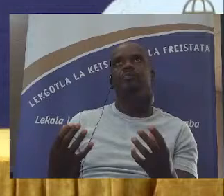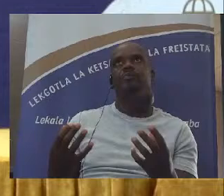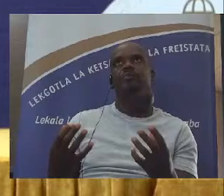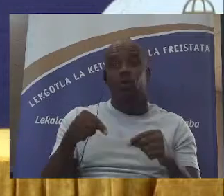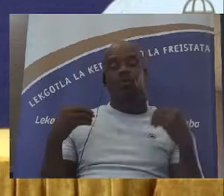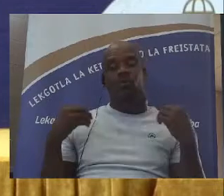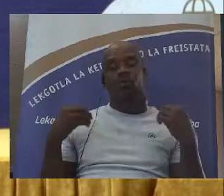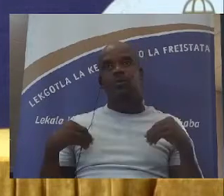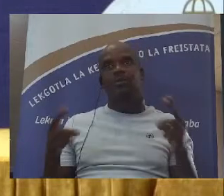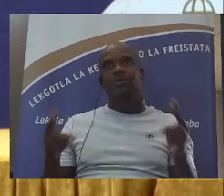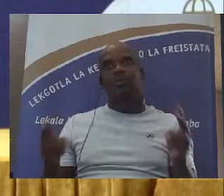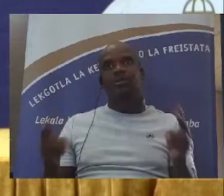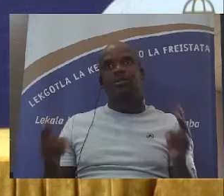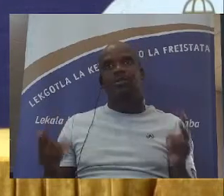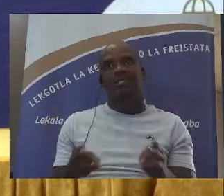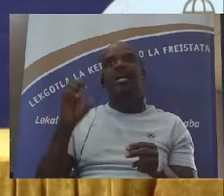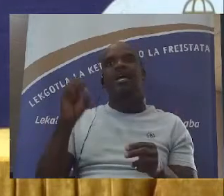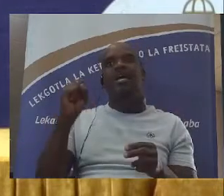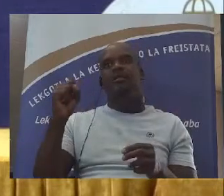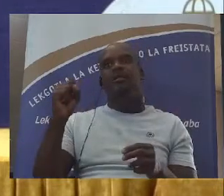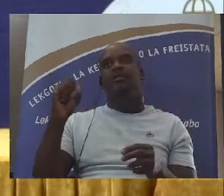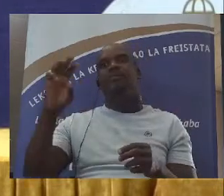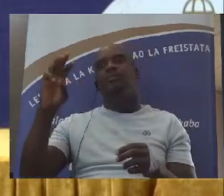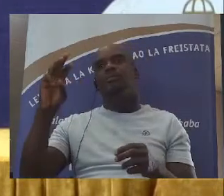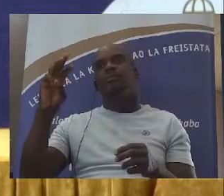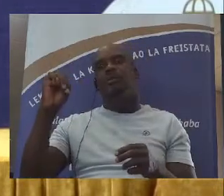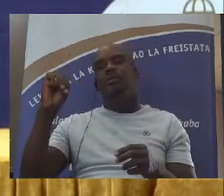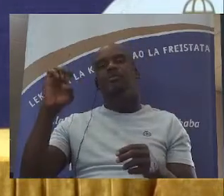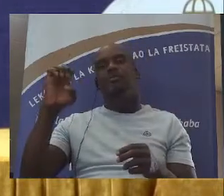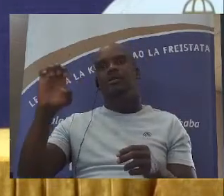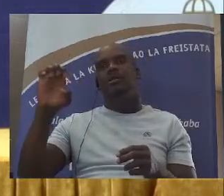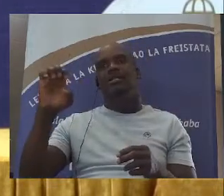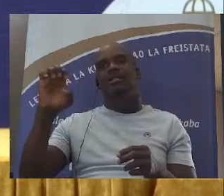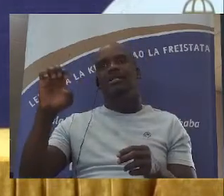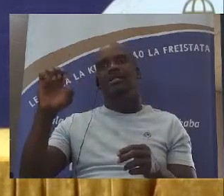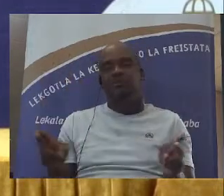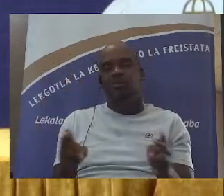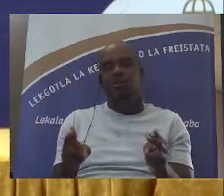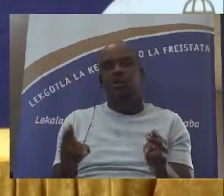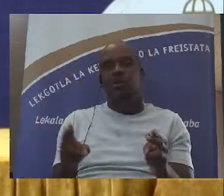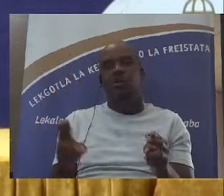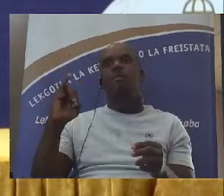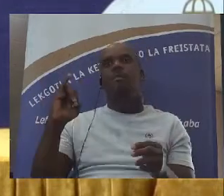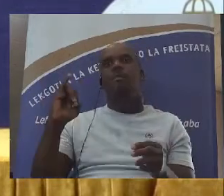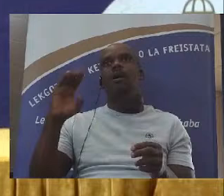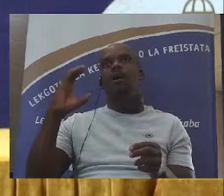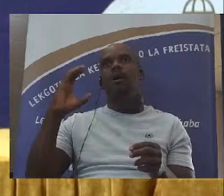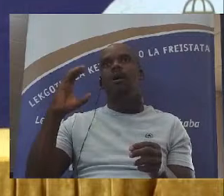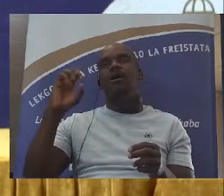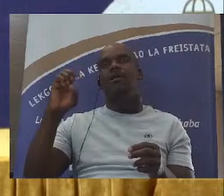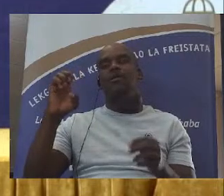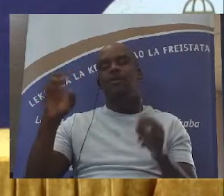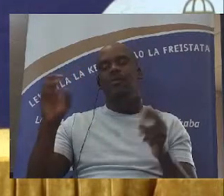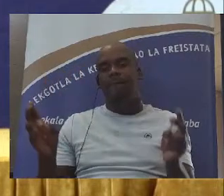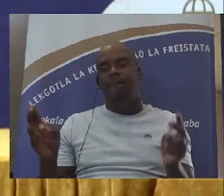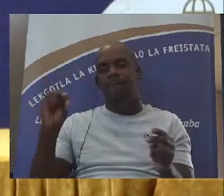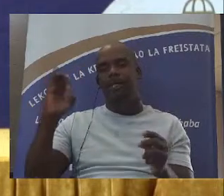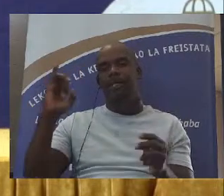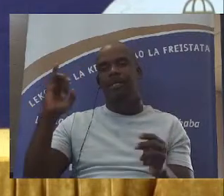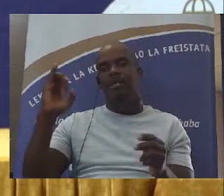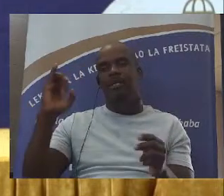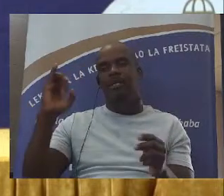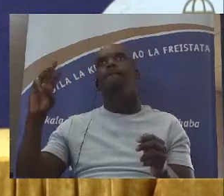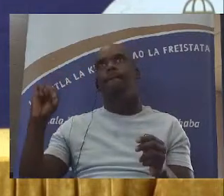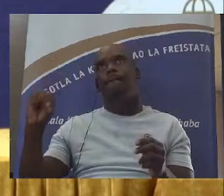if you follow the size, it's micro, medium, small, medium. And then they say, but why do you mix it up? There's a lot of complaints that we now find that people say,